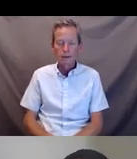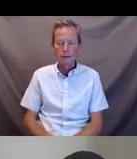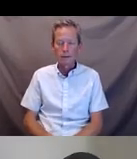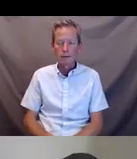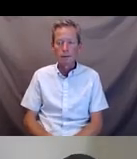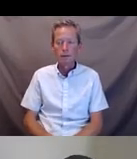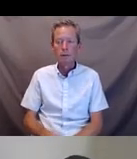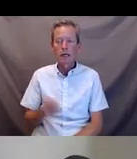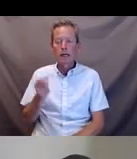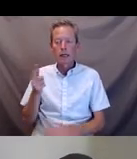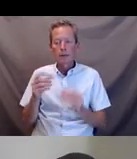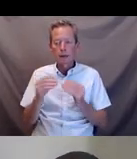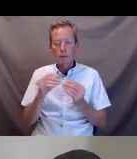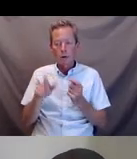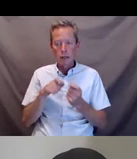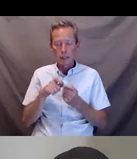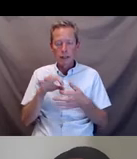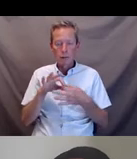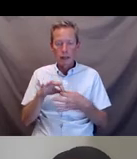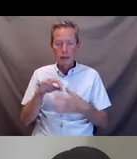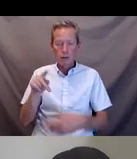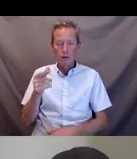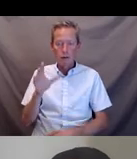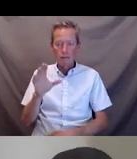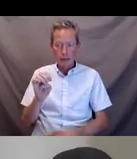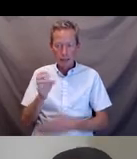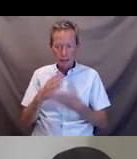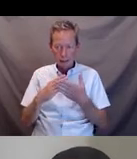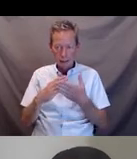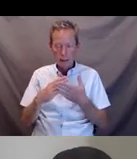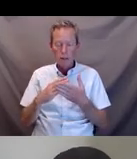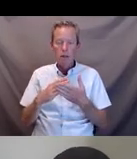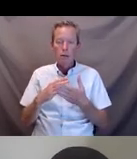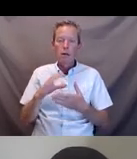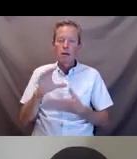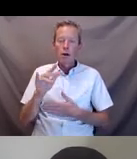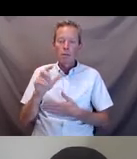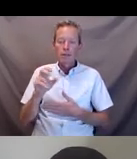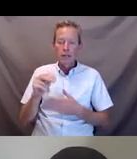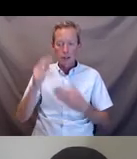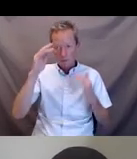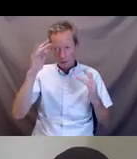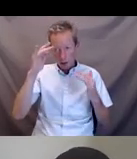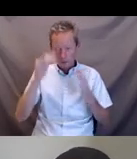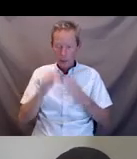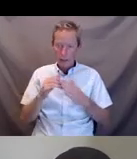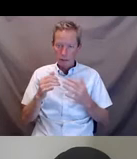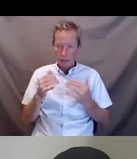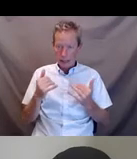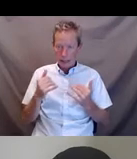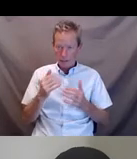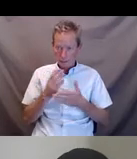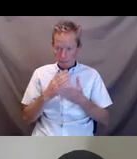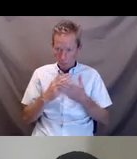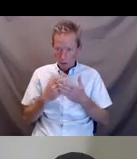So a little bit of more detail on the phases. The compensation philosophy currently, the phase that we're in, is that we